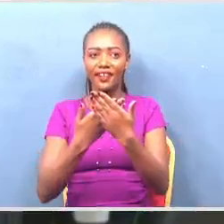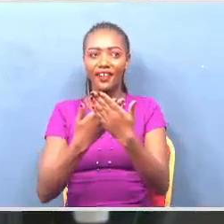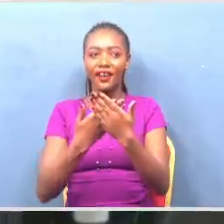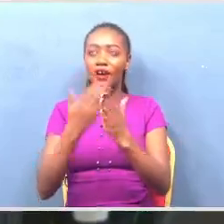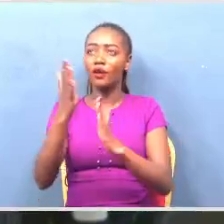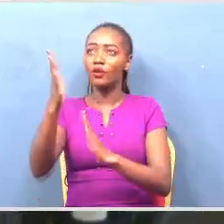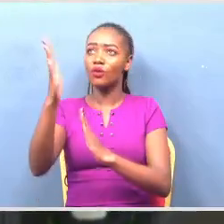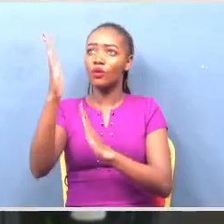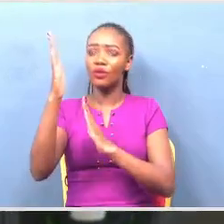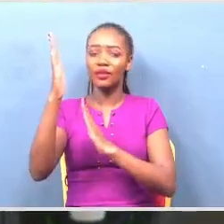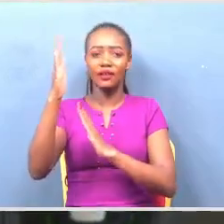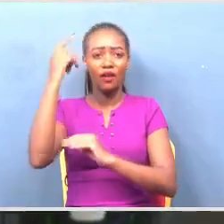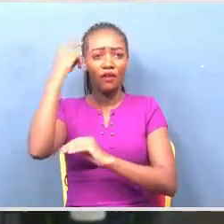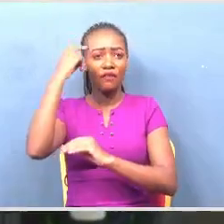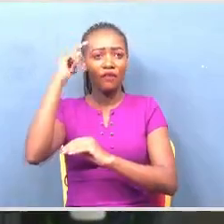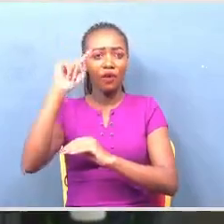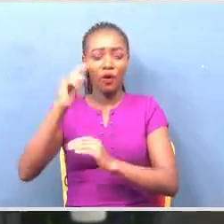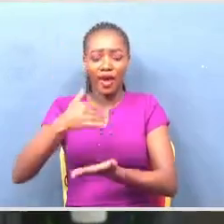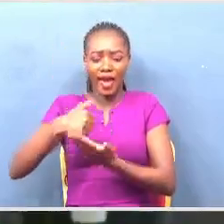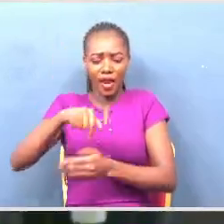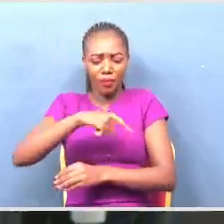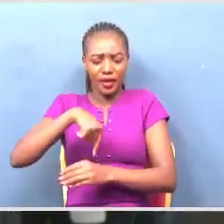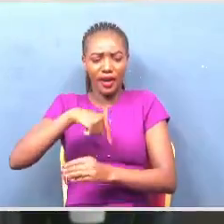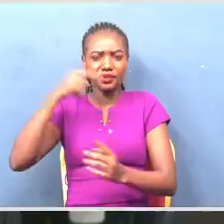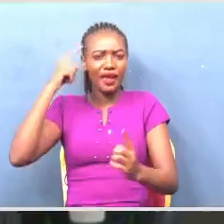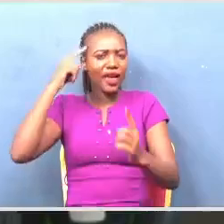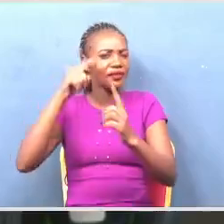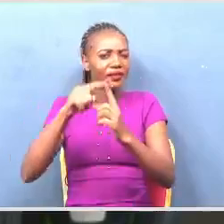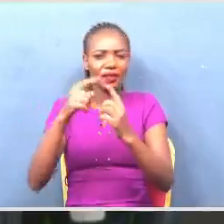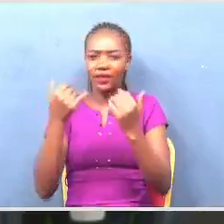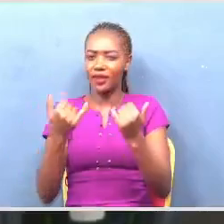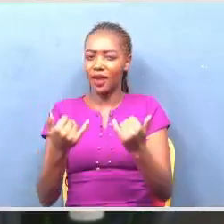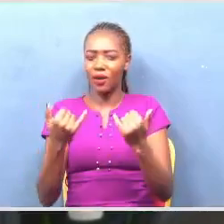God for getting us to this point.